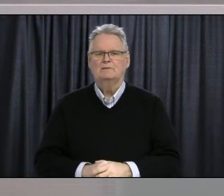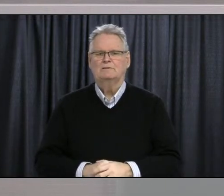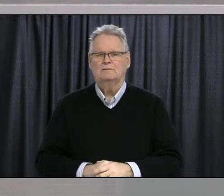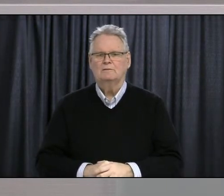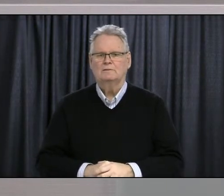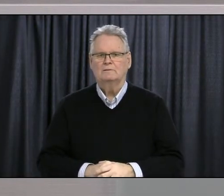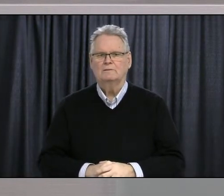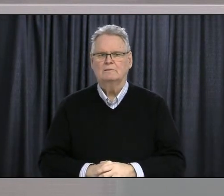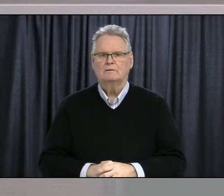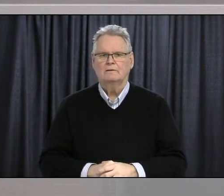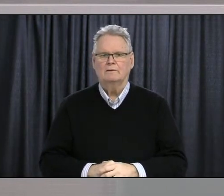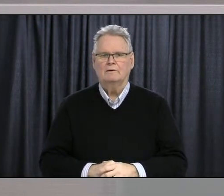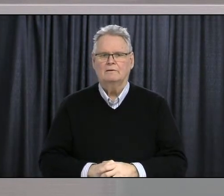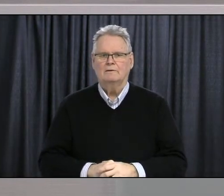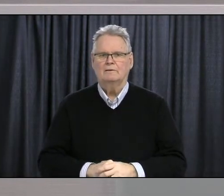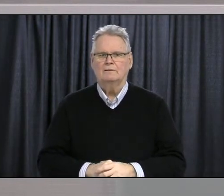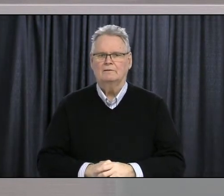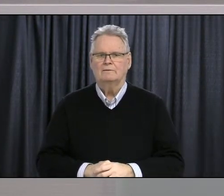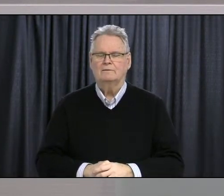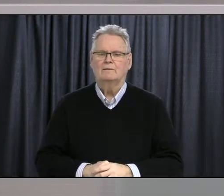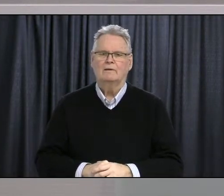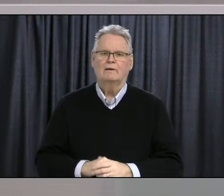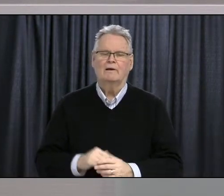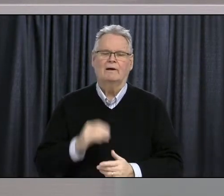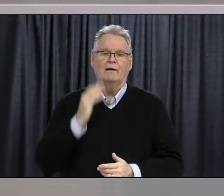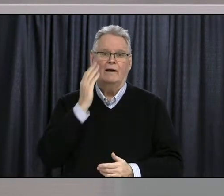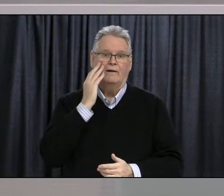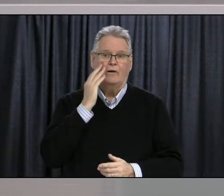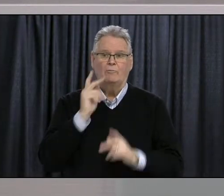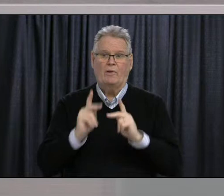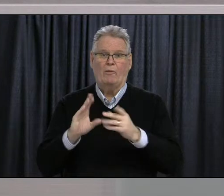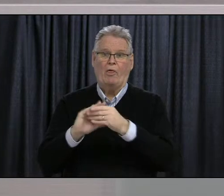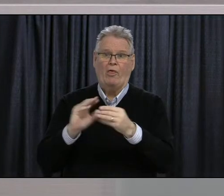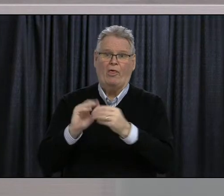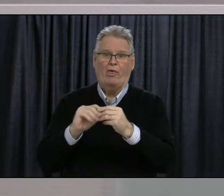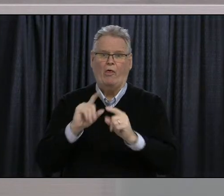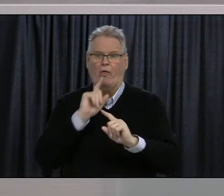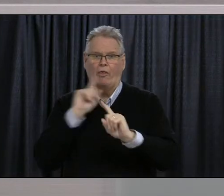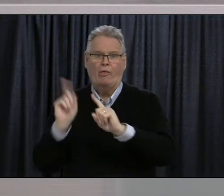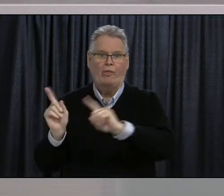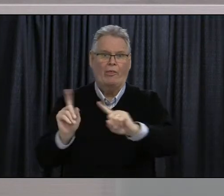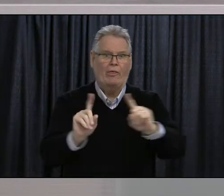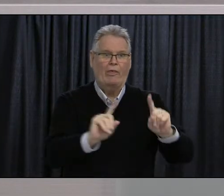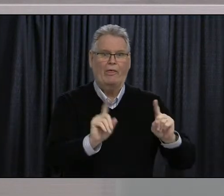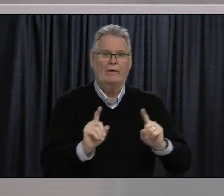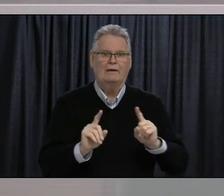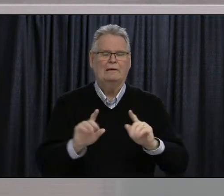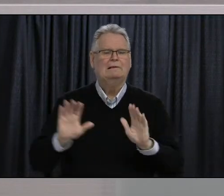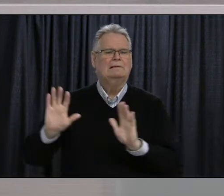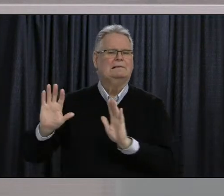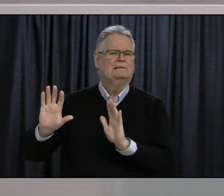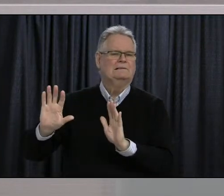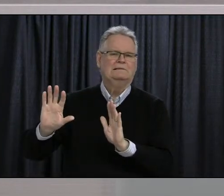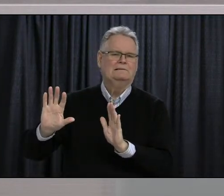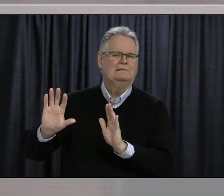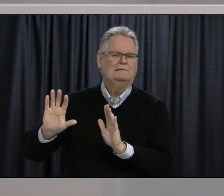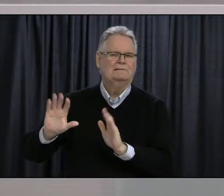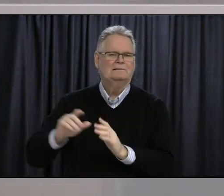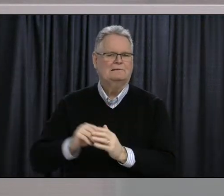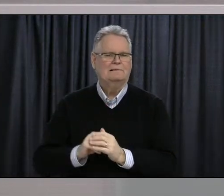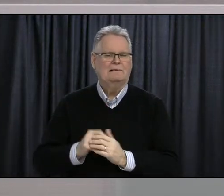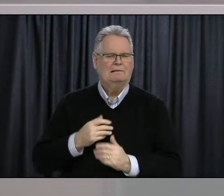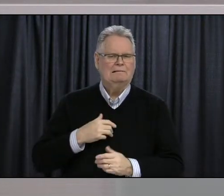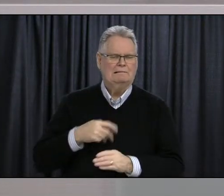because of all these rumors, people aren't certain what to believe and what not. And I think some people are questioning if it's more